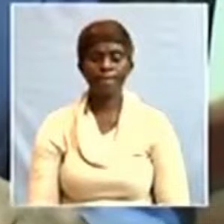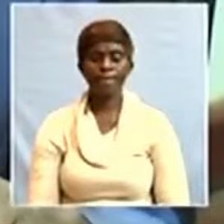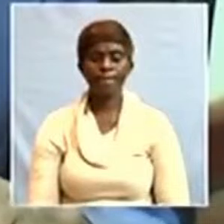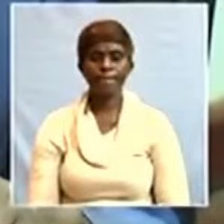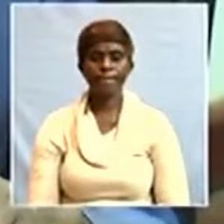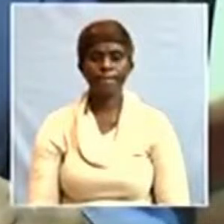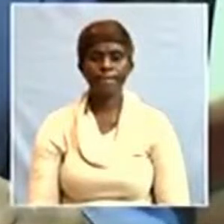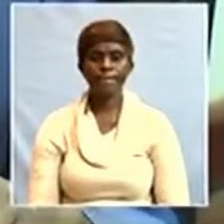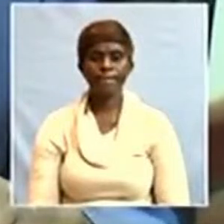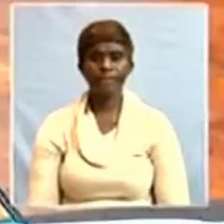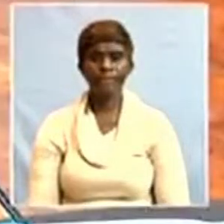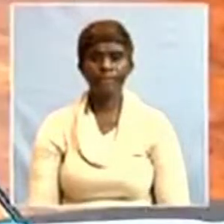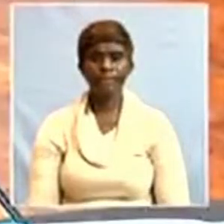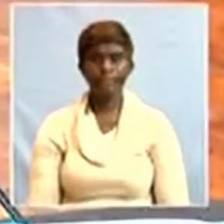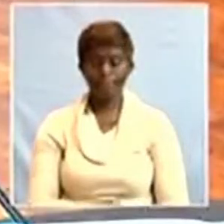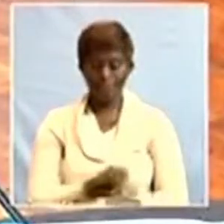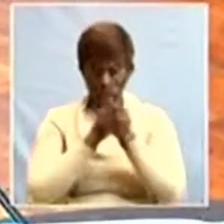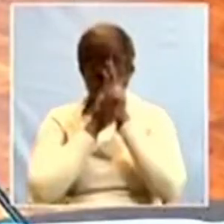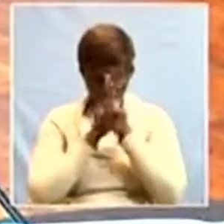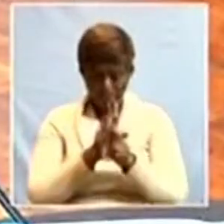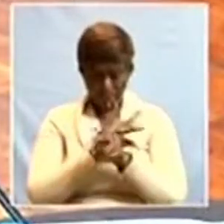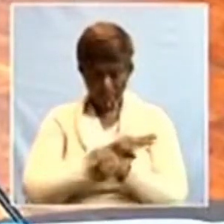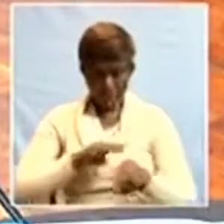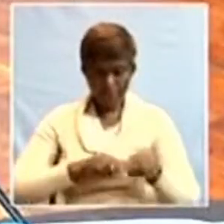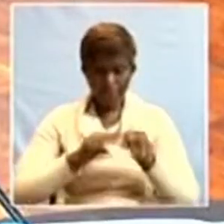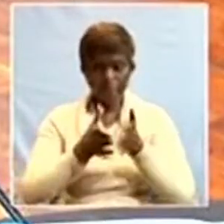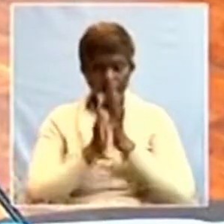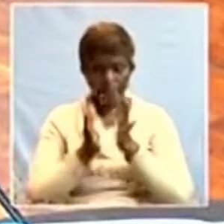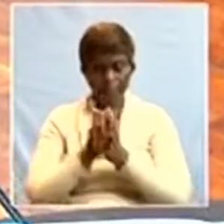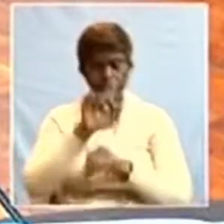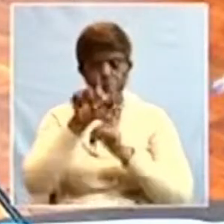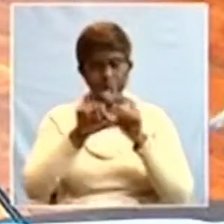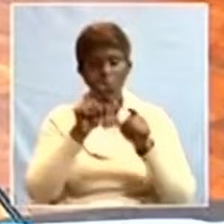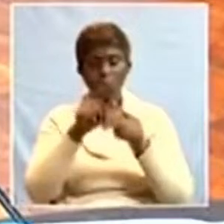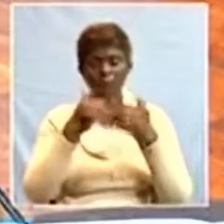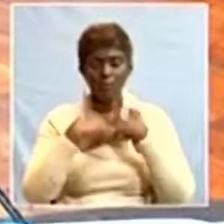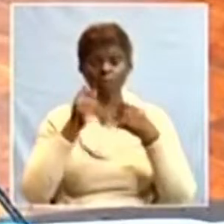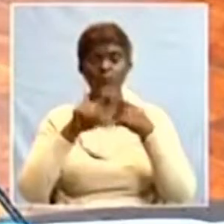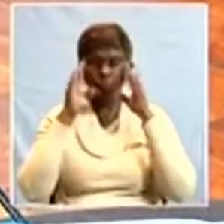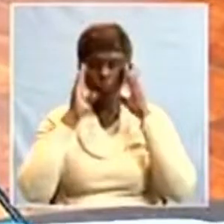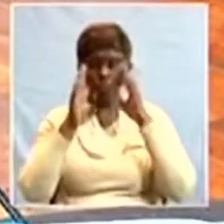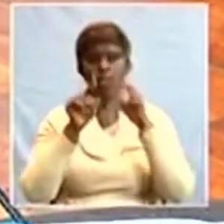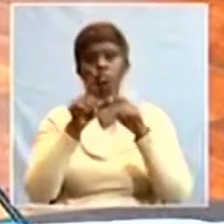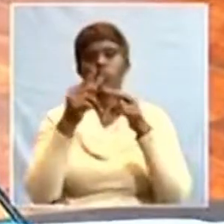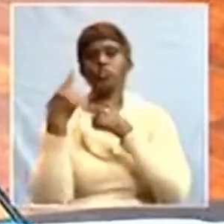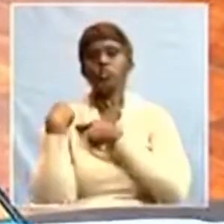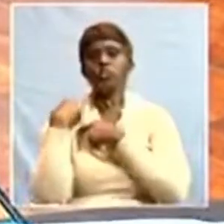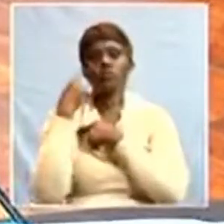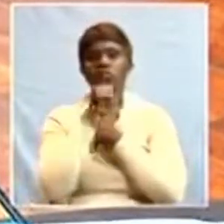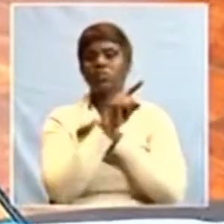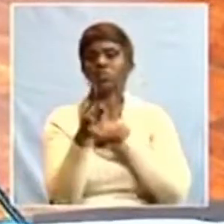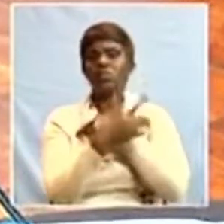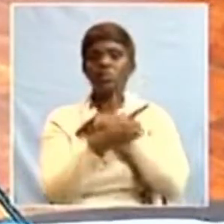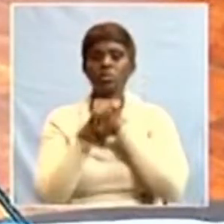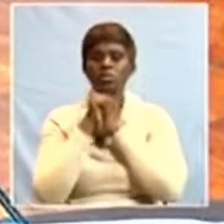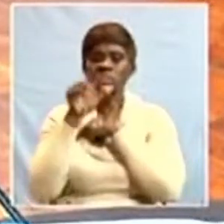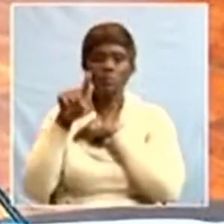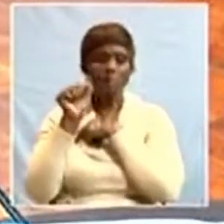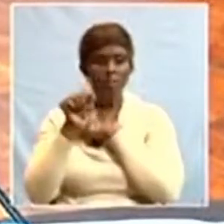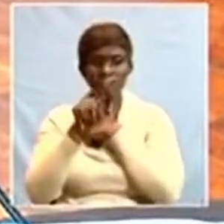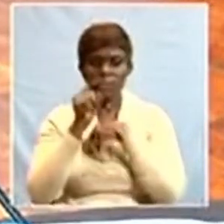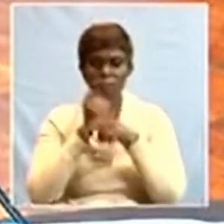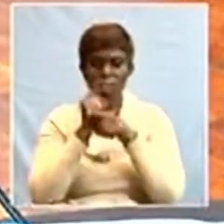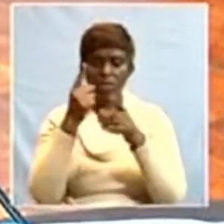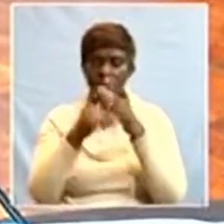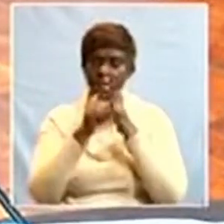Yeah. When honorable members are asking questions, officers, you have to pay attention because you are the ones in charge of these departments, not the PS. The PS is just